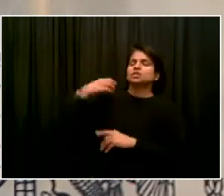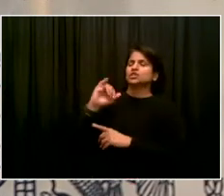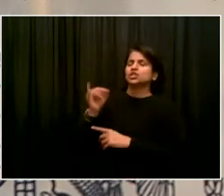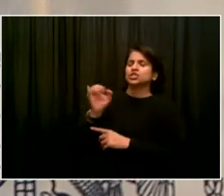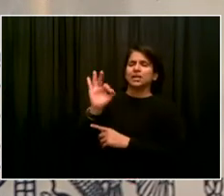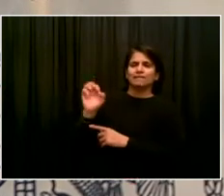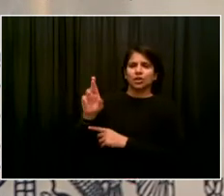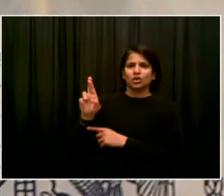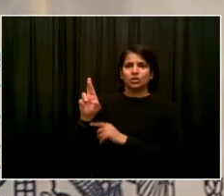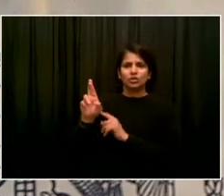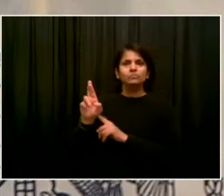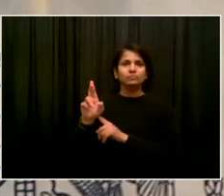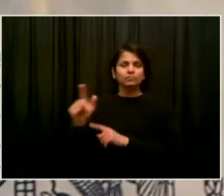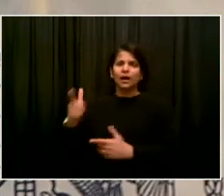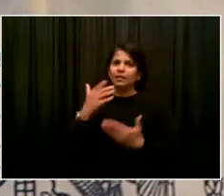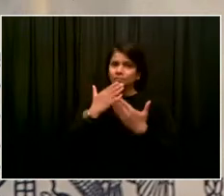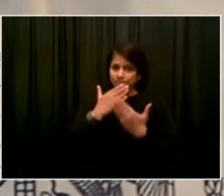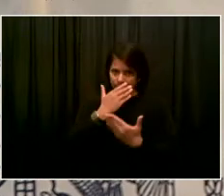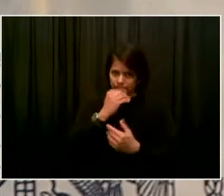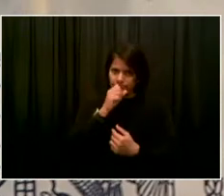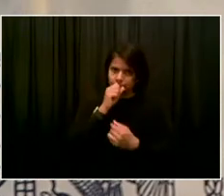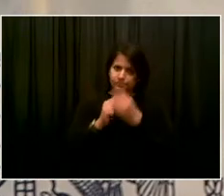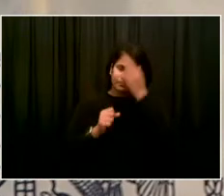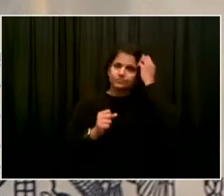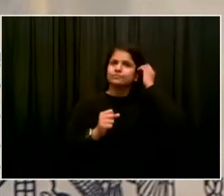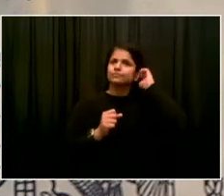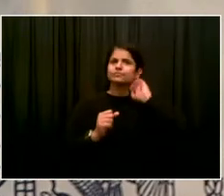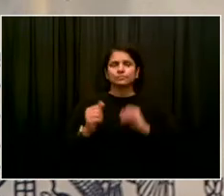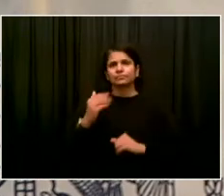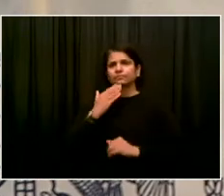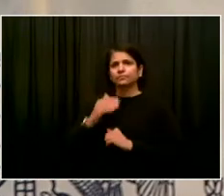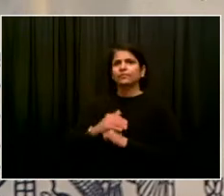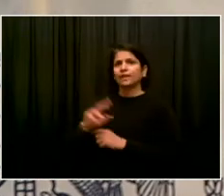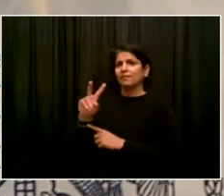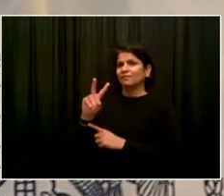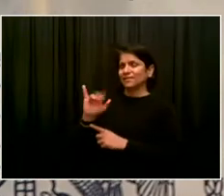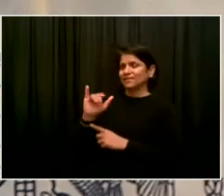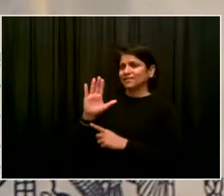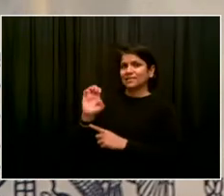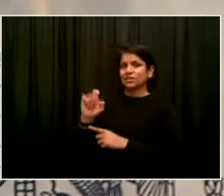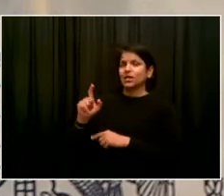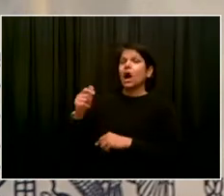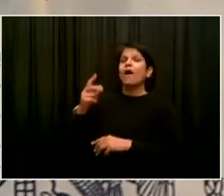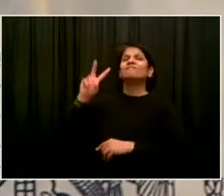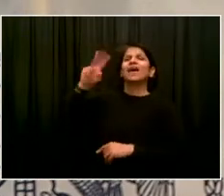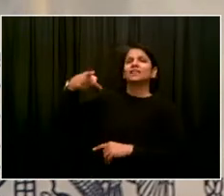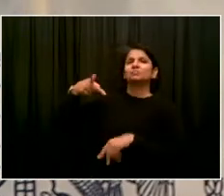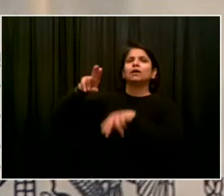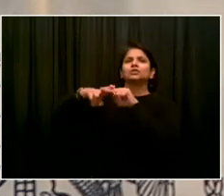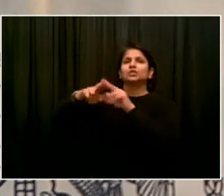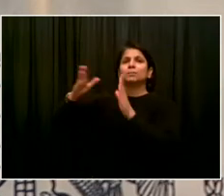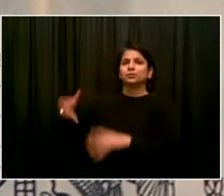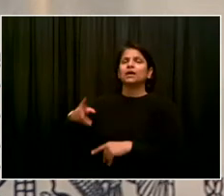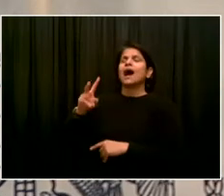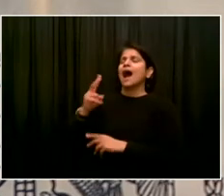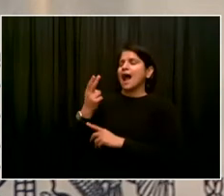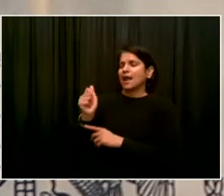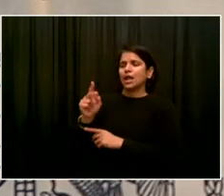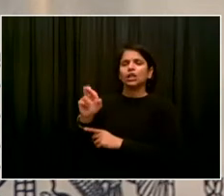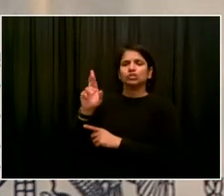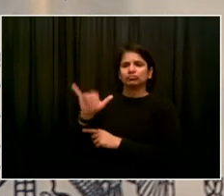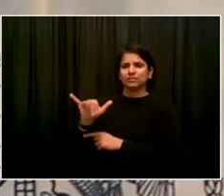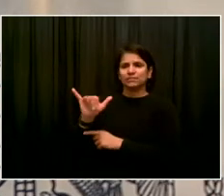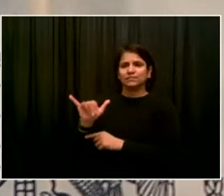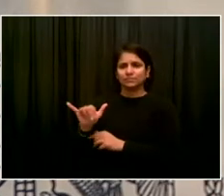role and so many others. And the Vice Chair, Henry Garrido, who brought a wealth of wisdom and experience to the process and heart.